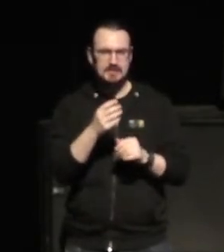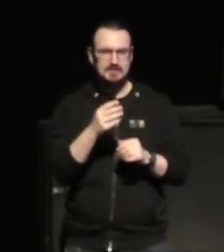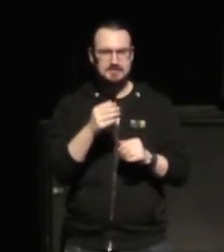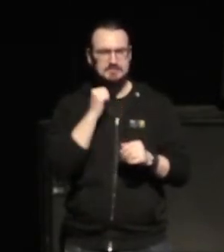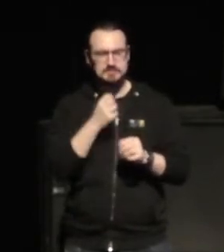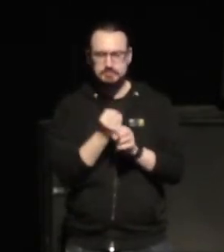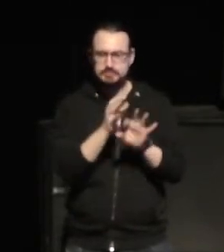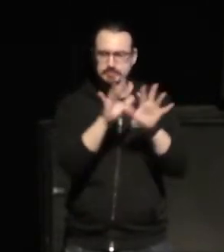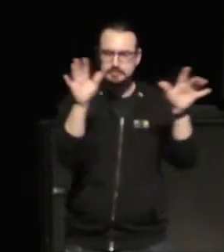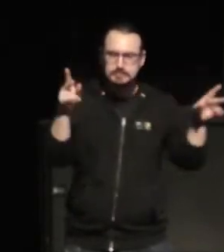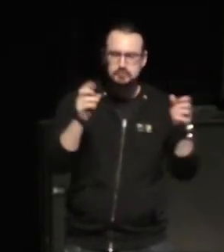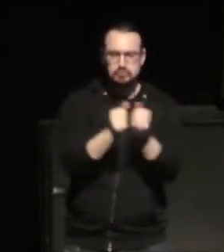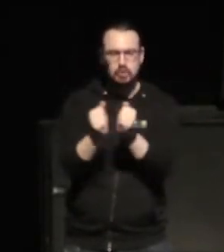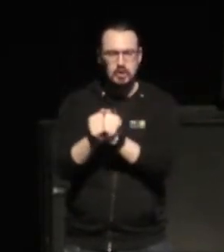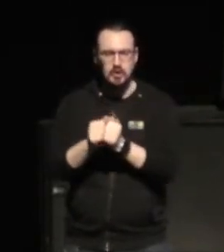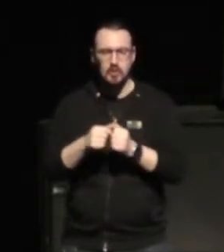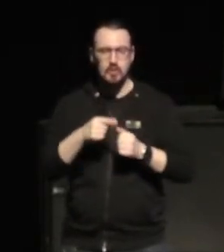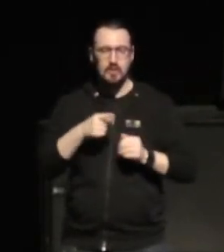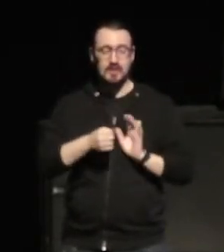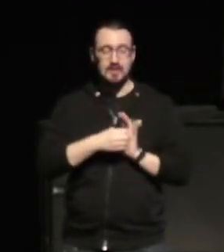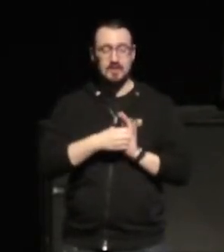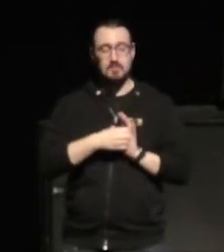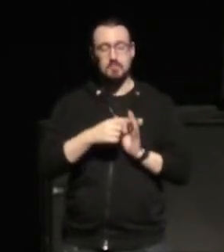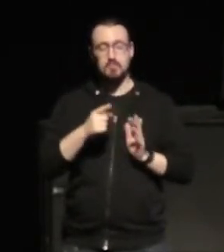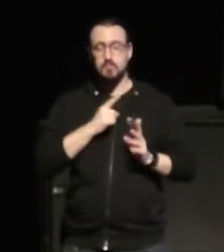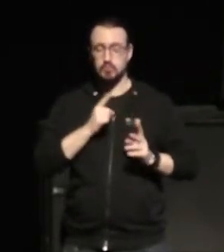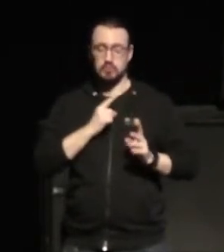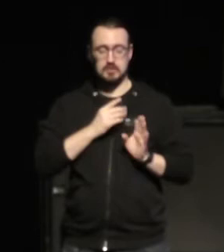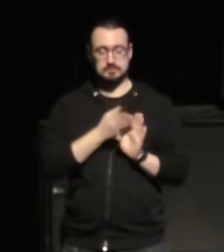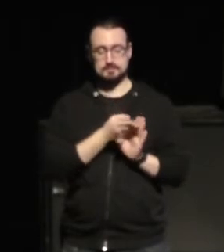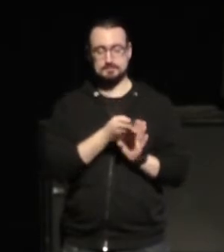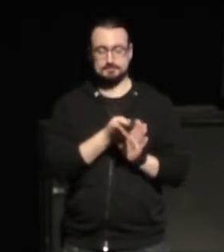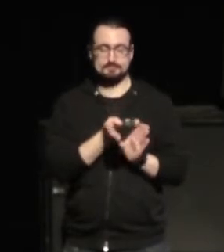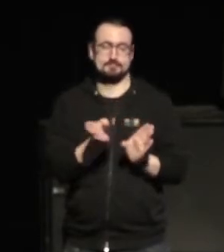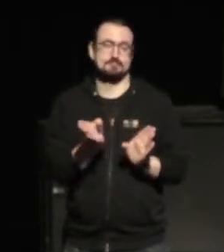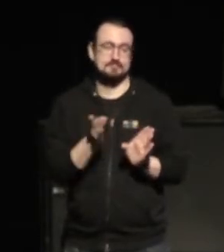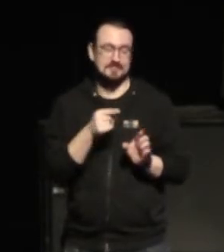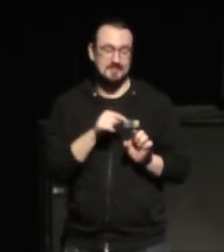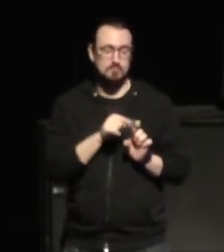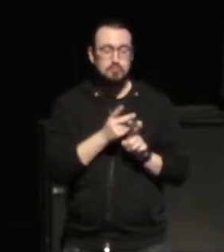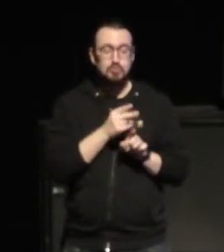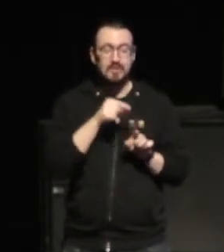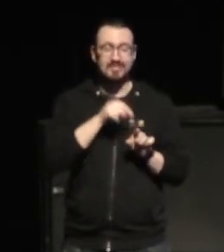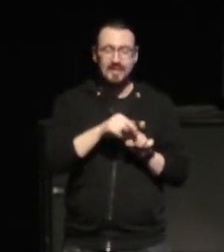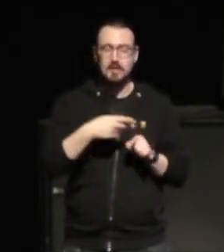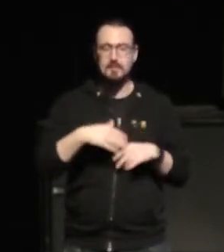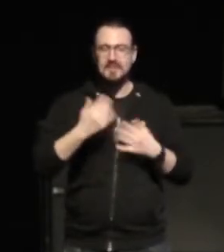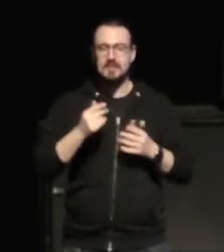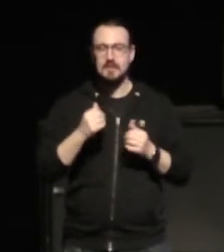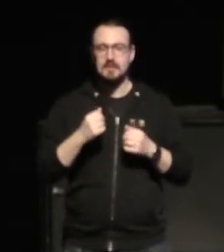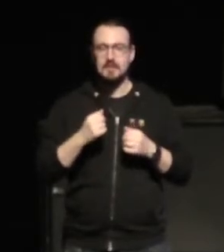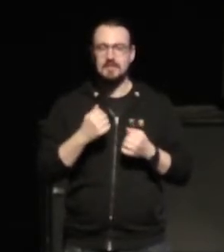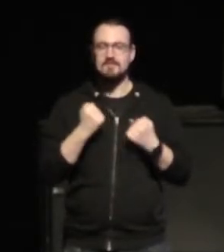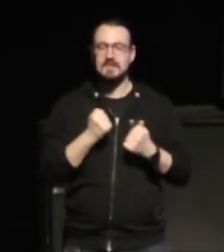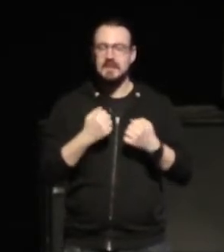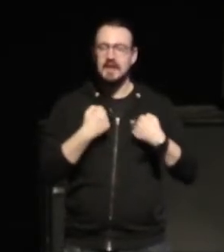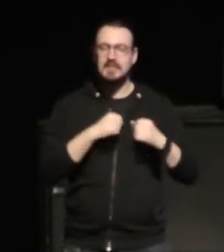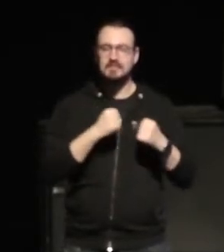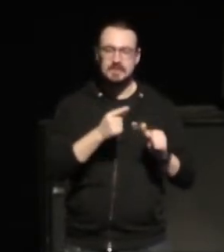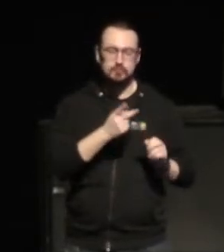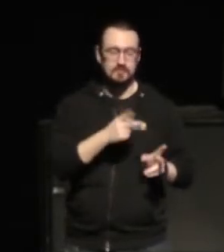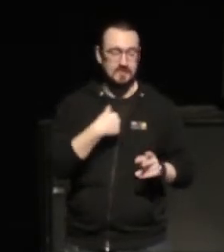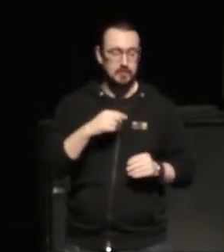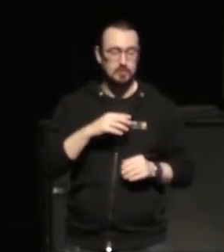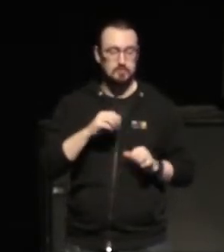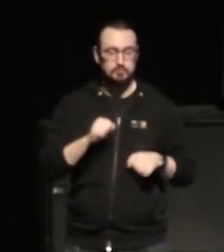et cetera, and biodiversity loss, land use. So it's really one of the most important activities, and I think what I represent in this